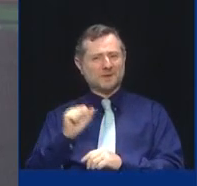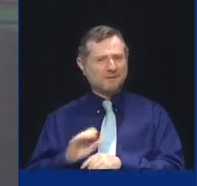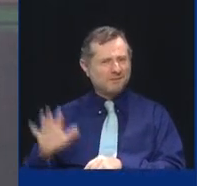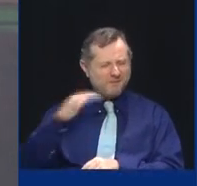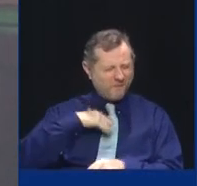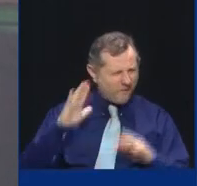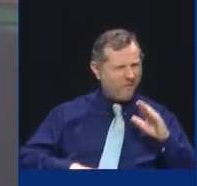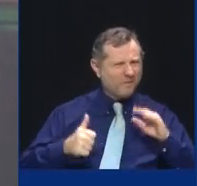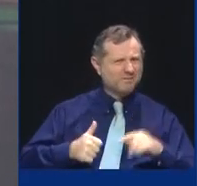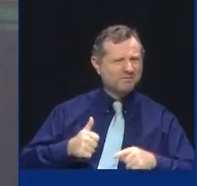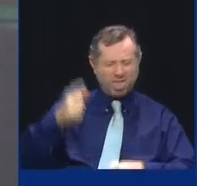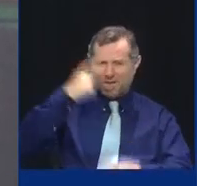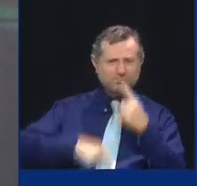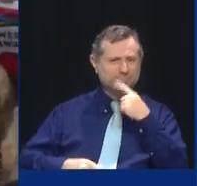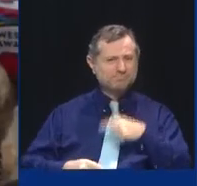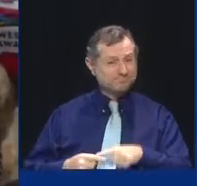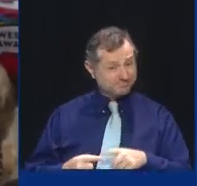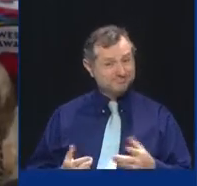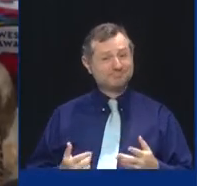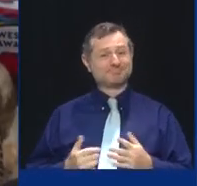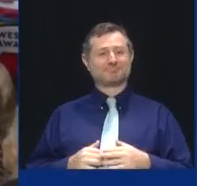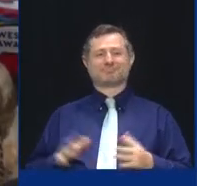America.